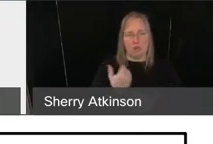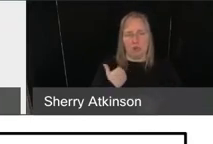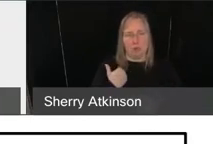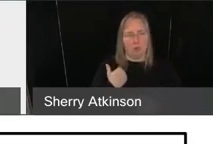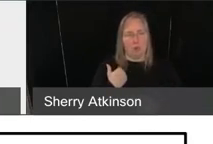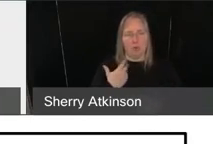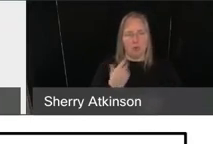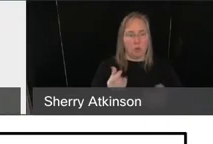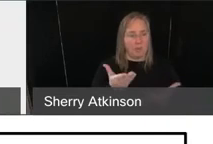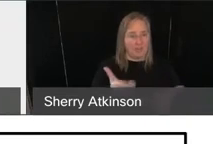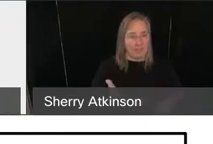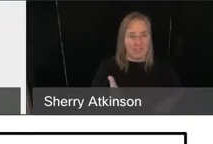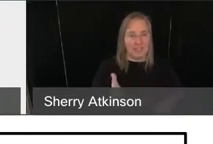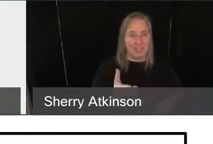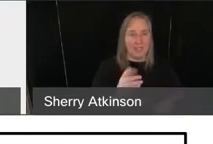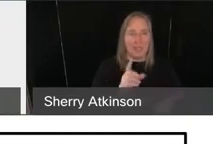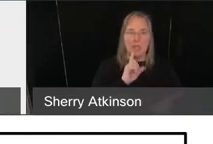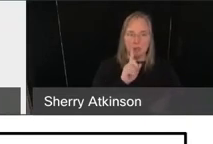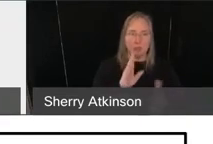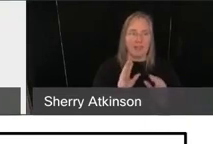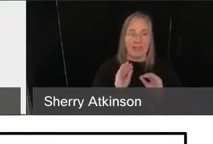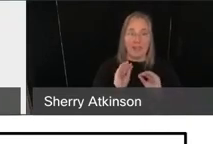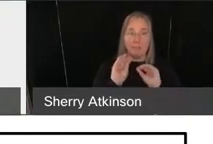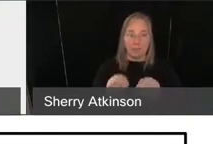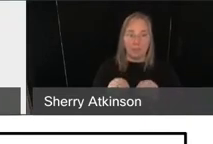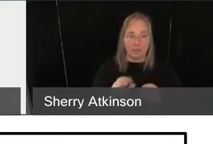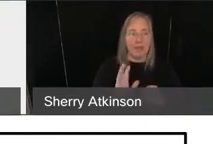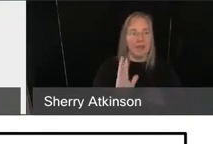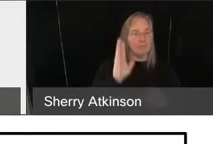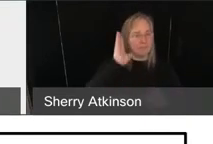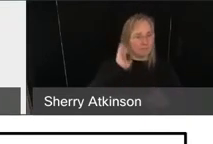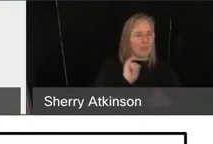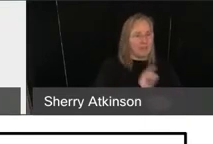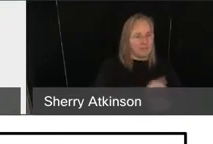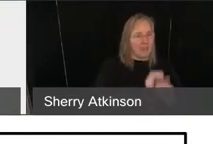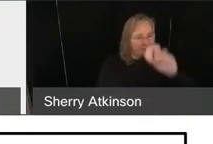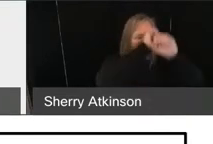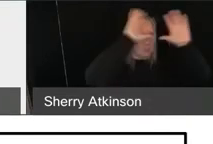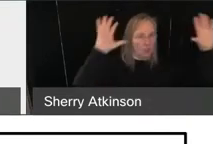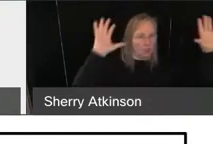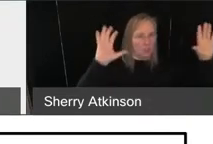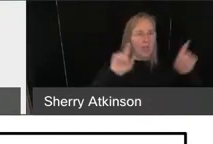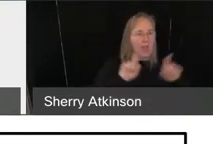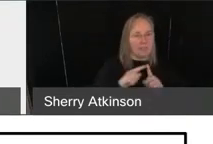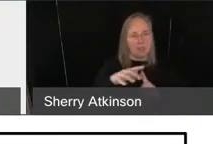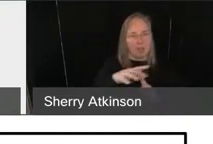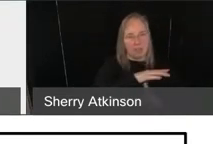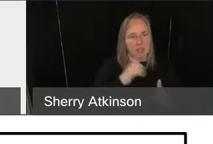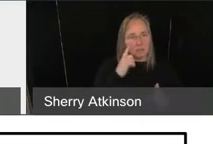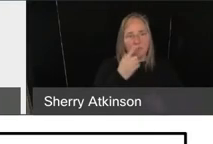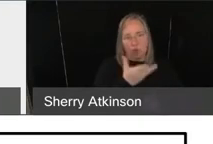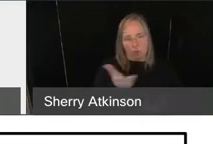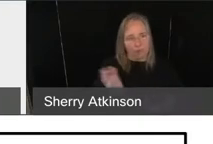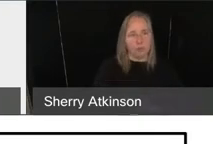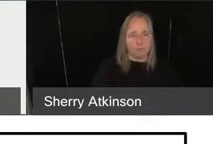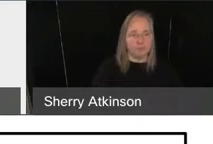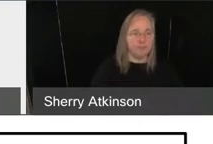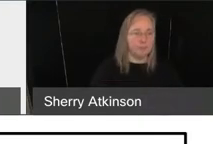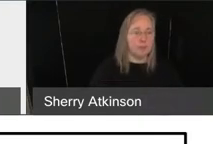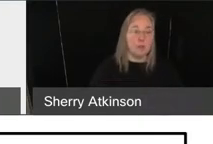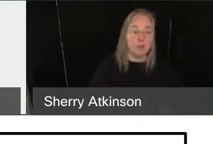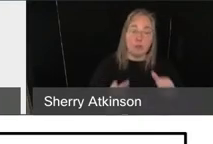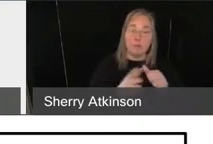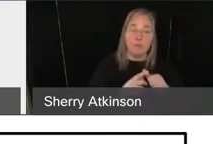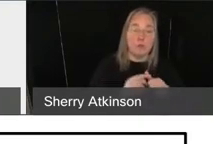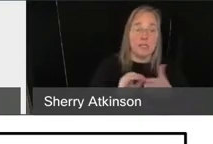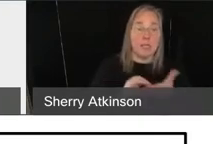the implementation of that vision as context for all of you. So the first capital